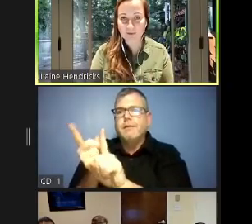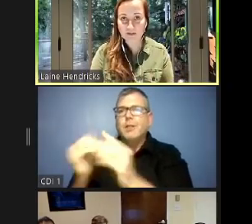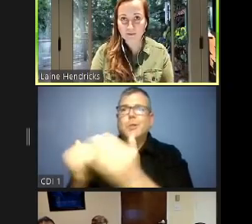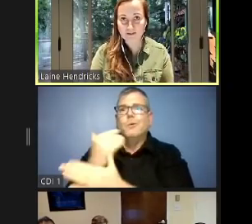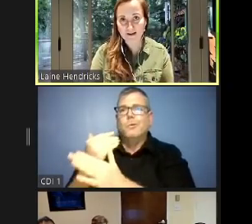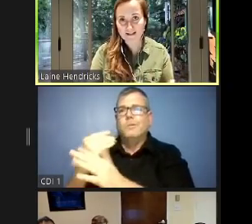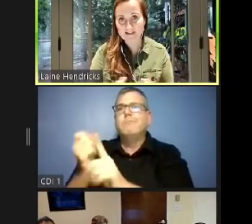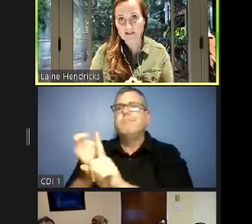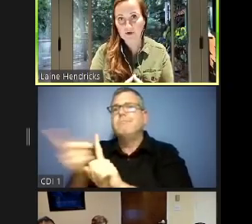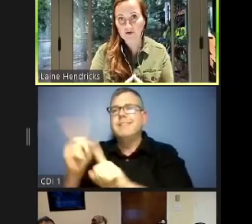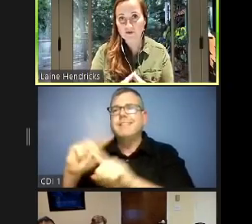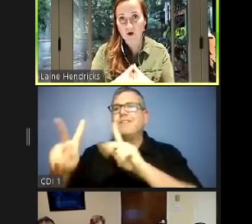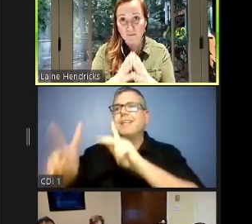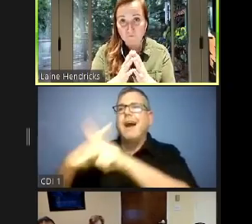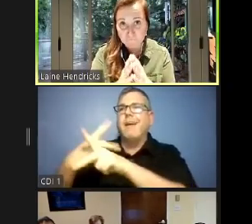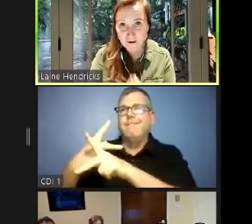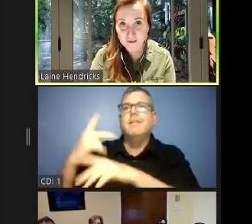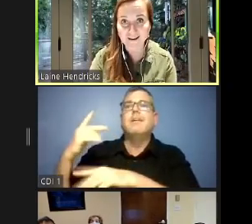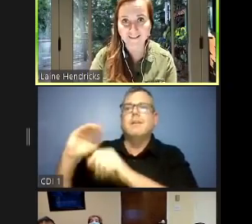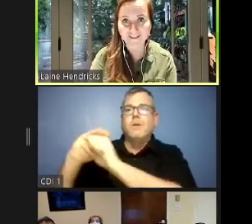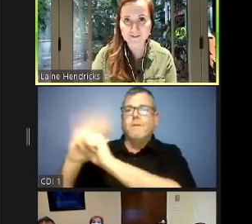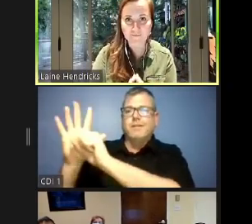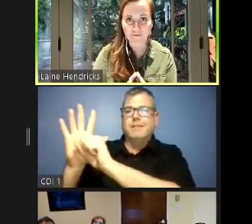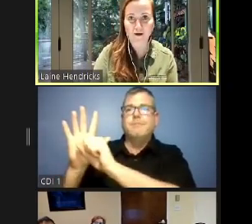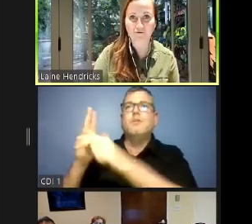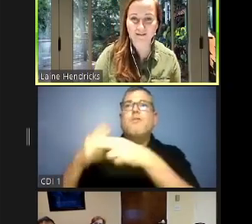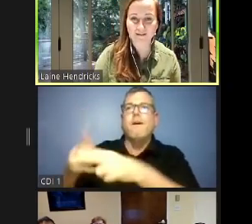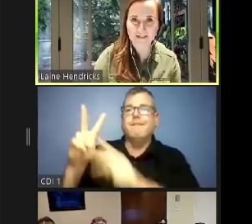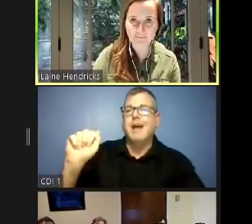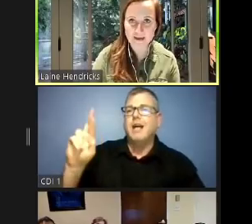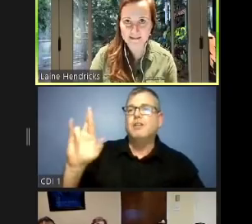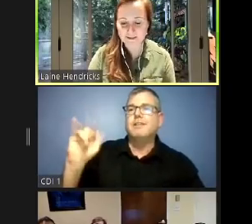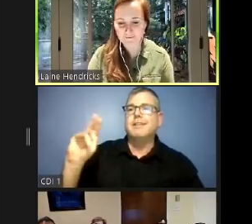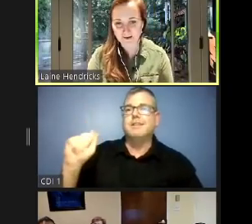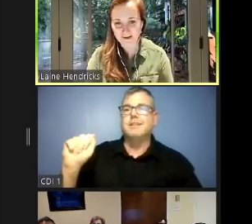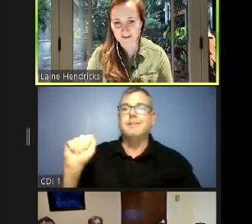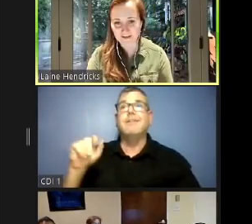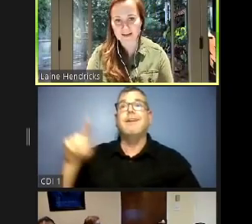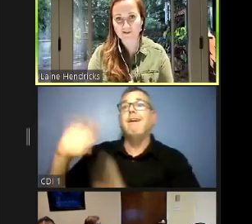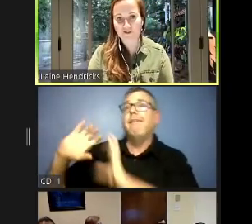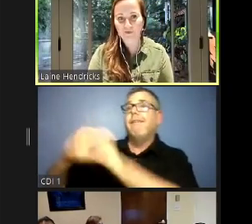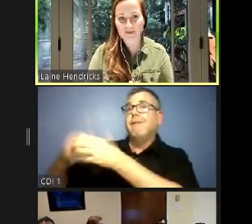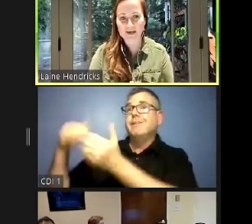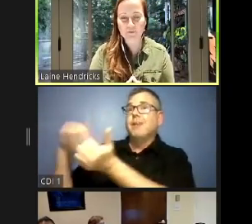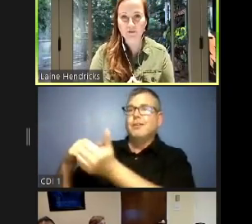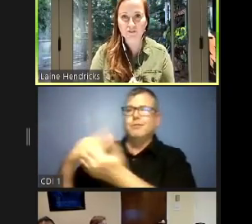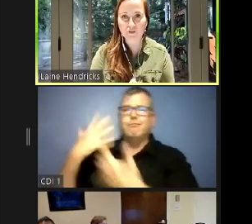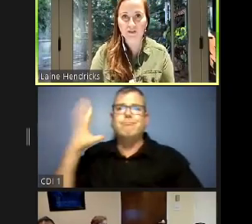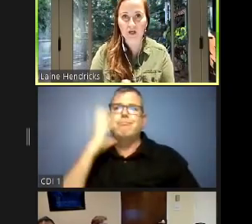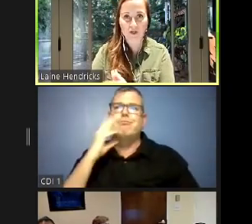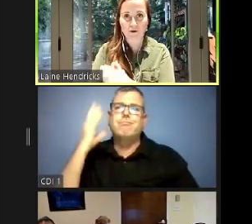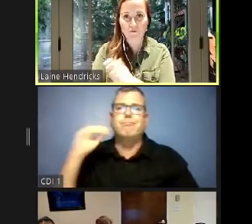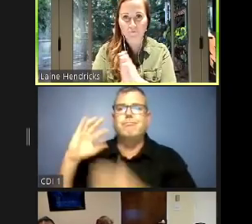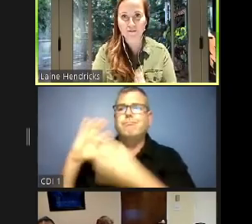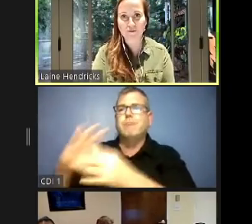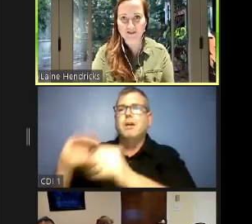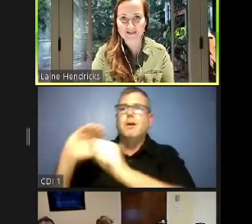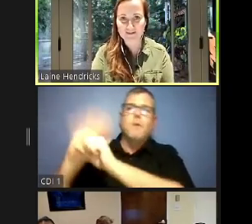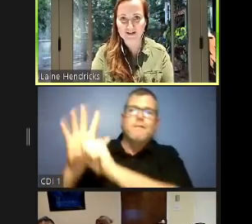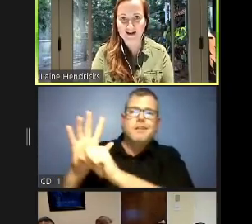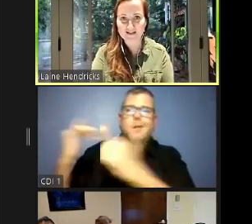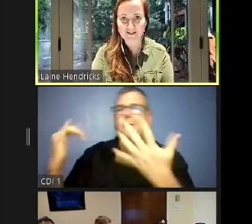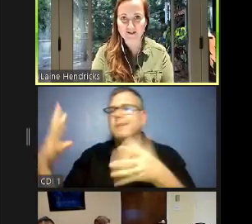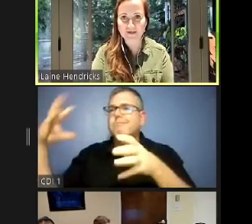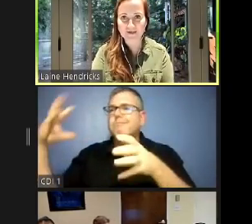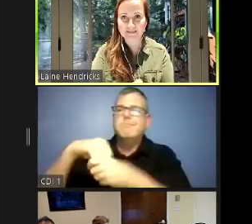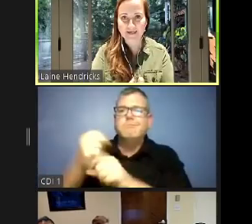only familiar with the vaccine, but also on the front lines of the COVID-19 pandemic fight. And so with that, I'm going to turn it on over to our team